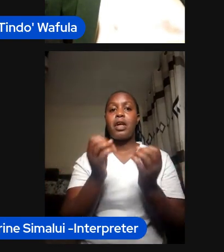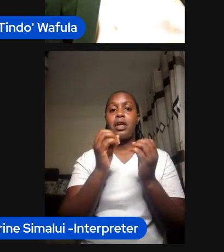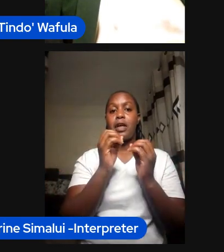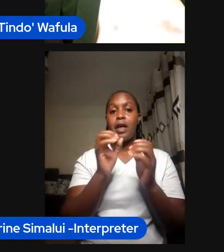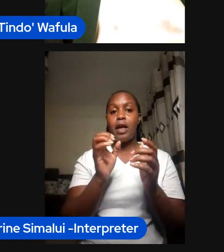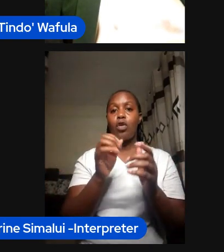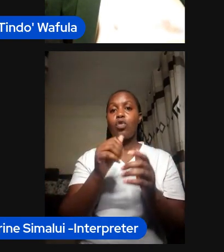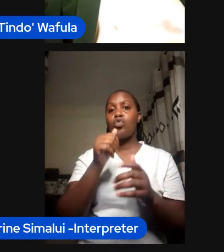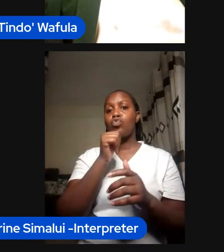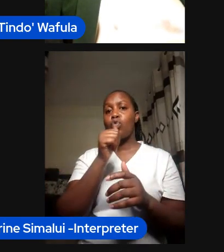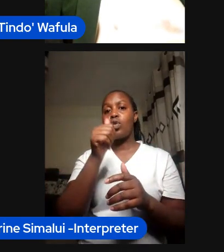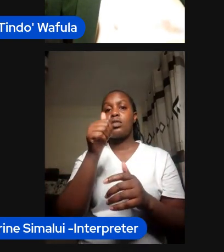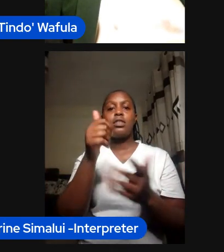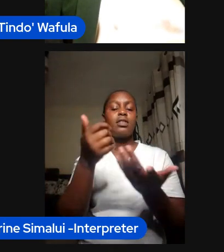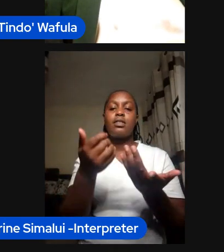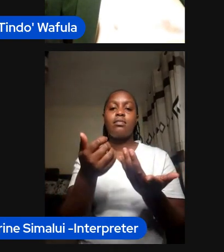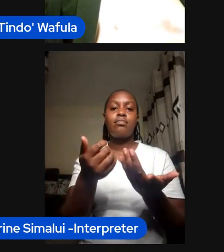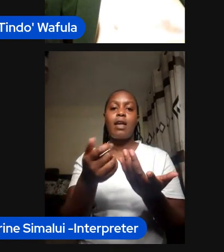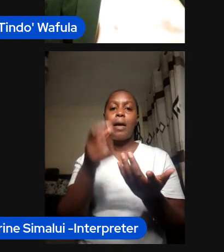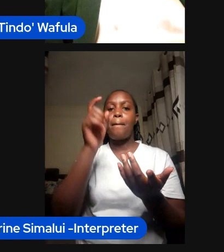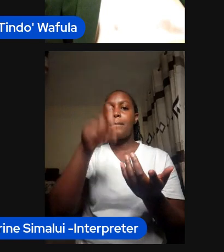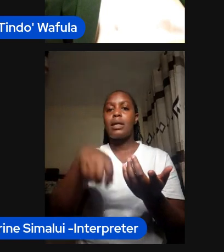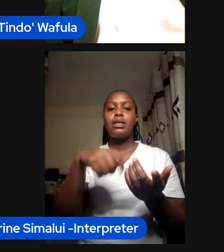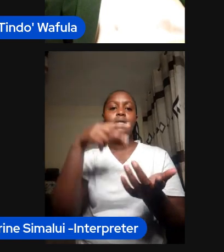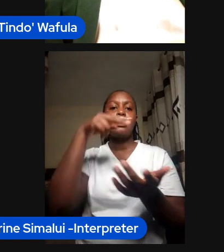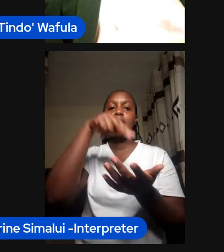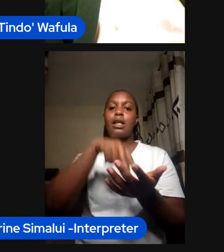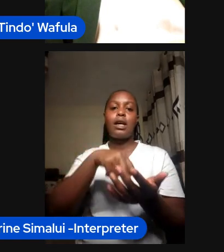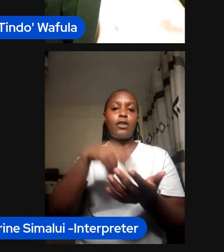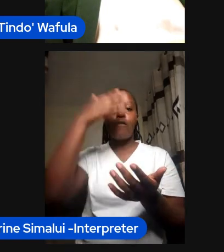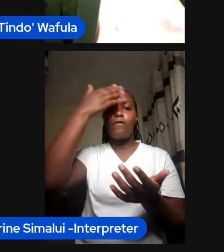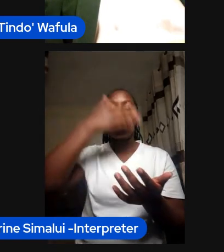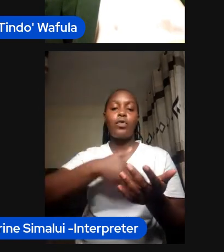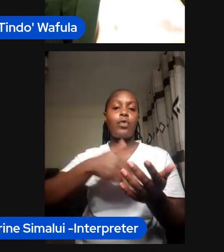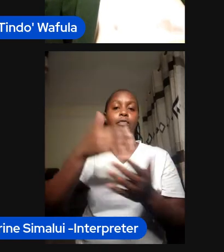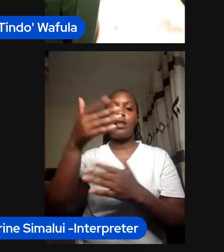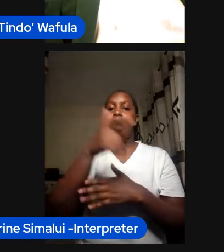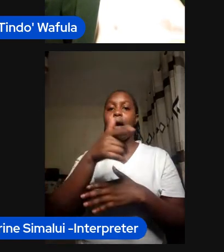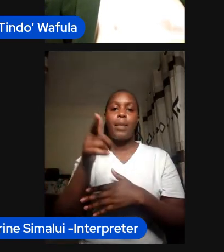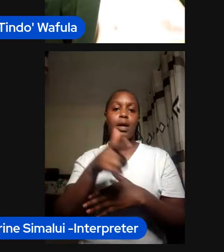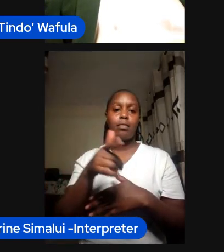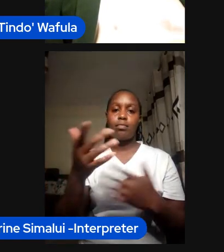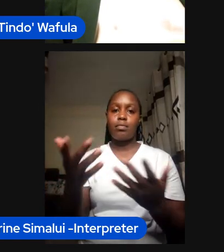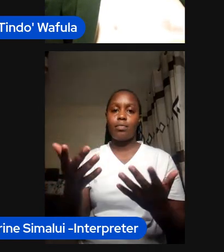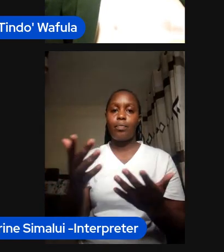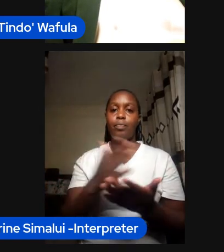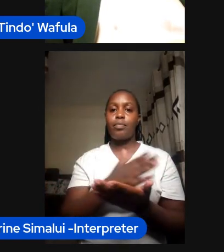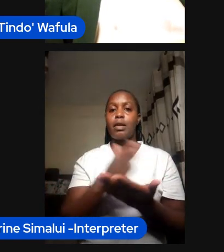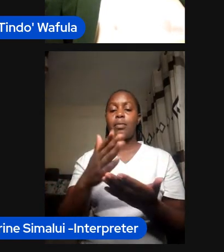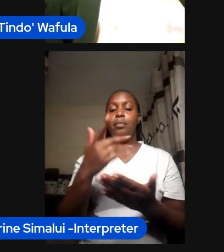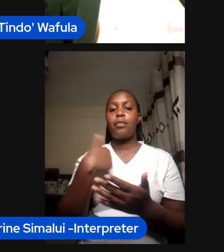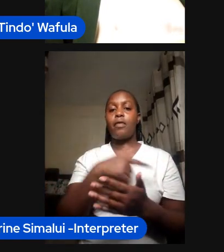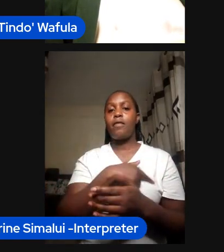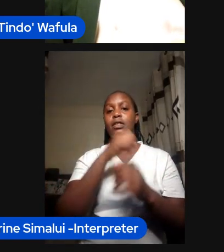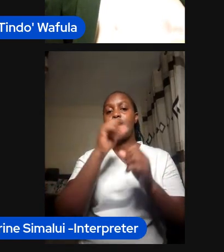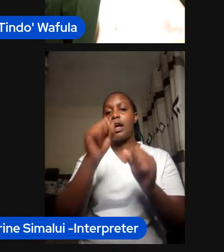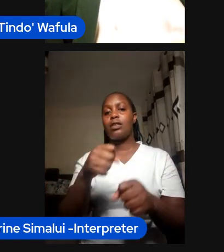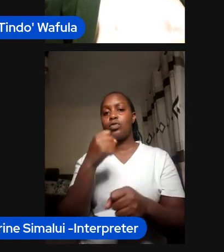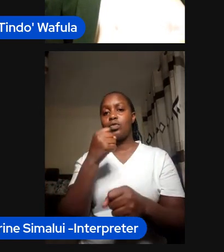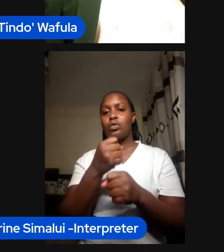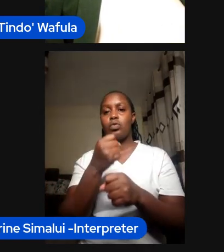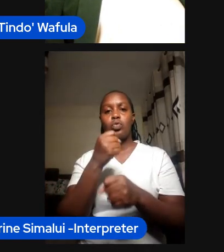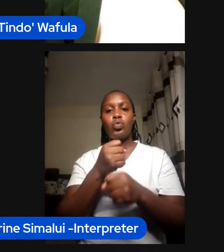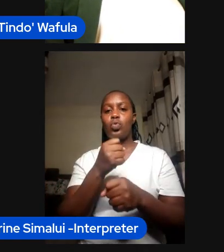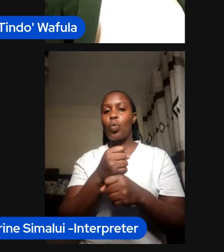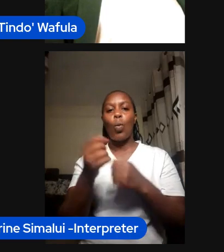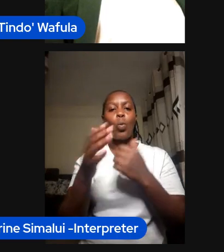be you in front of a camera, some of us are actually shy. Some of us even can't withstand ourselves in the mirror. What